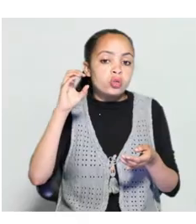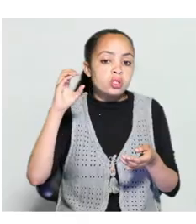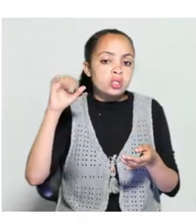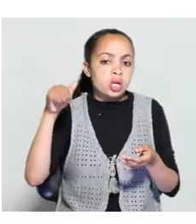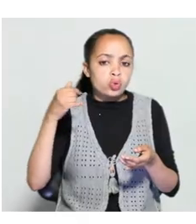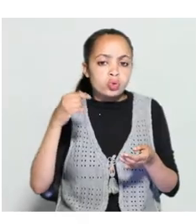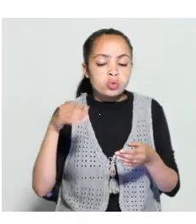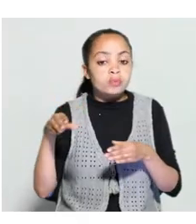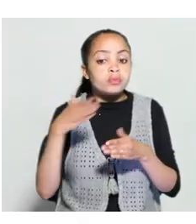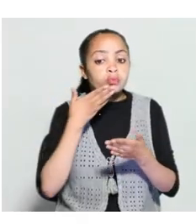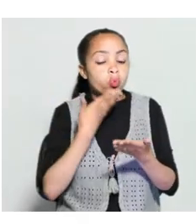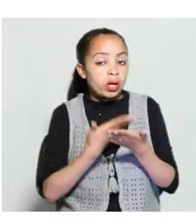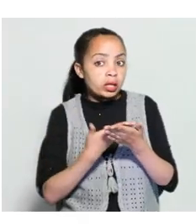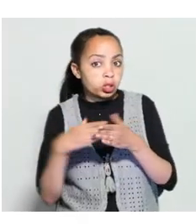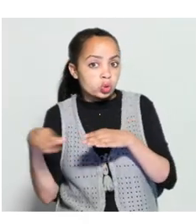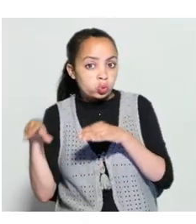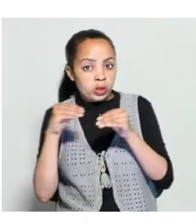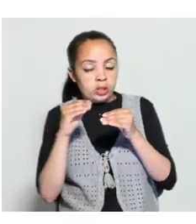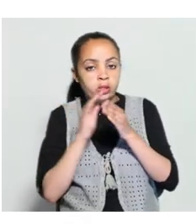Well then, student,